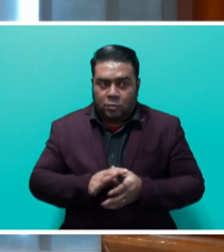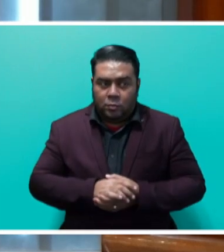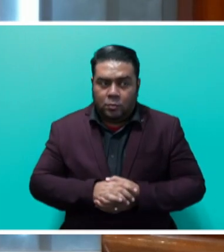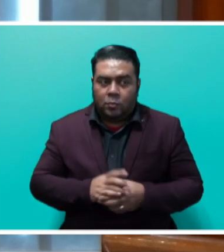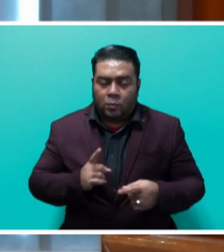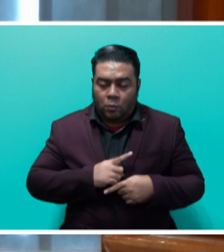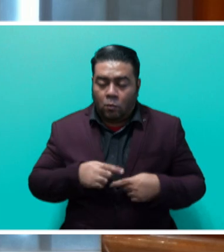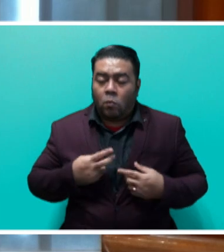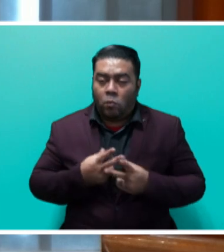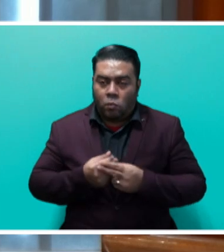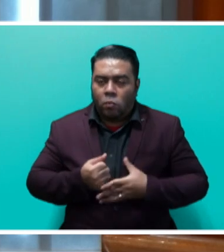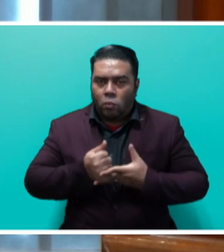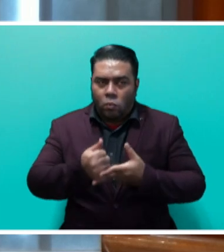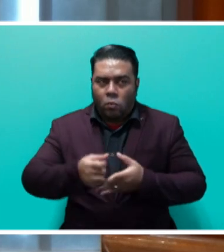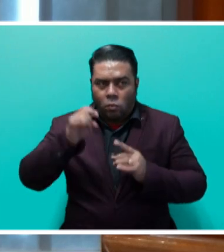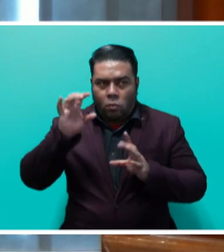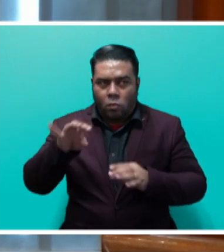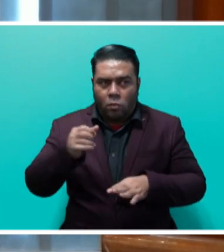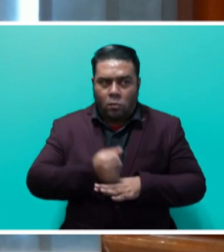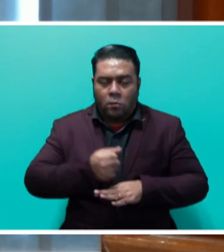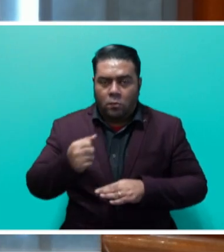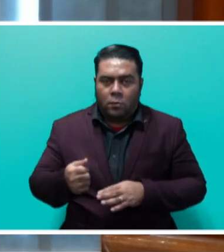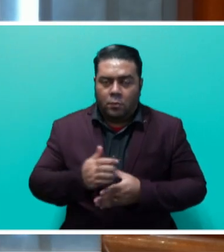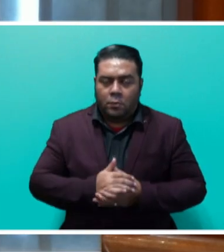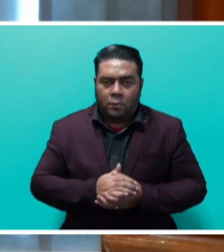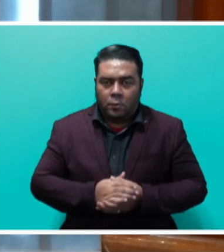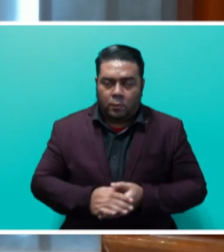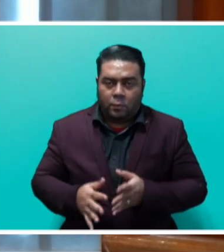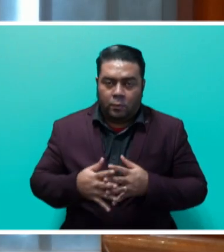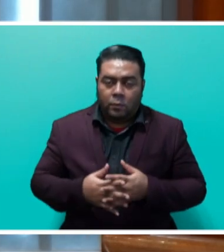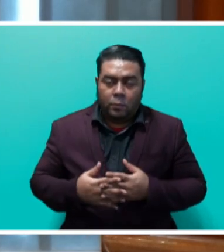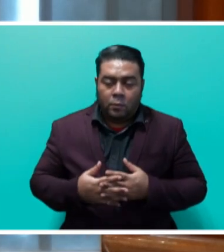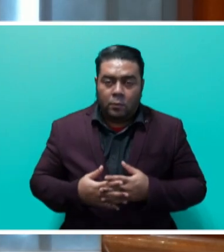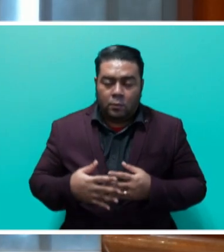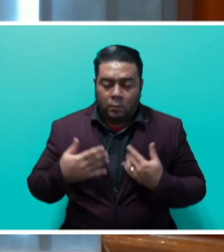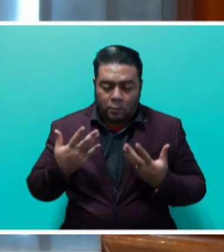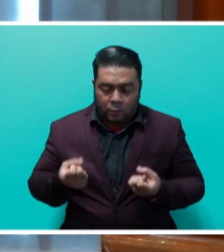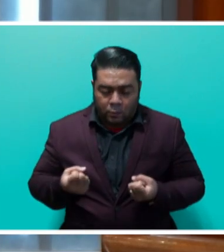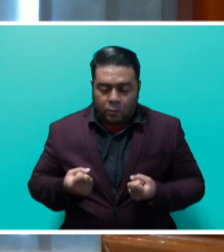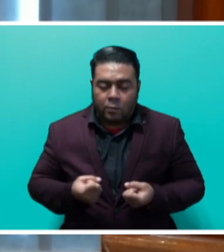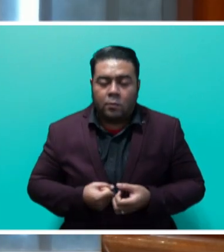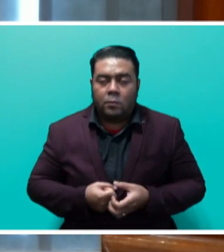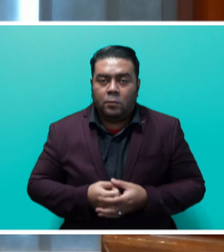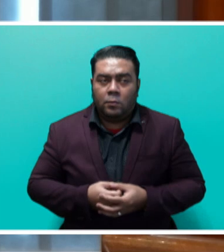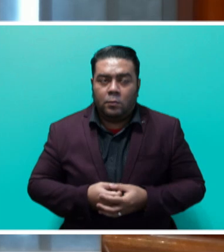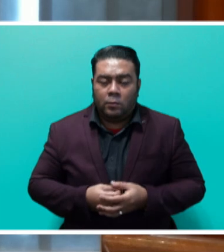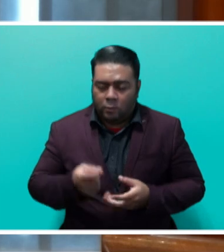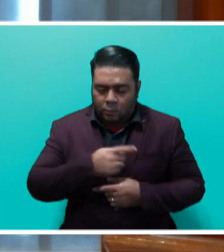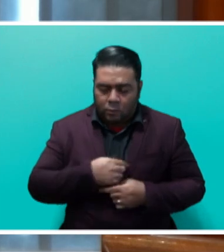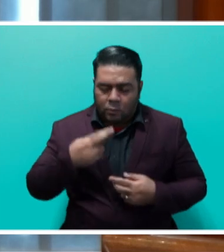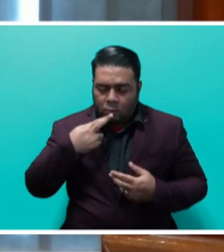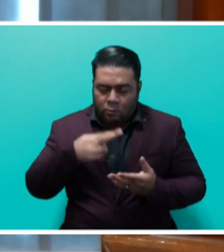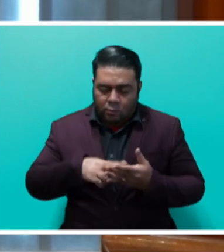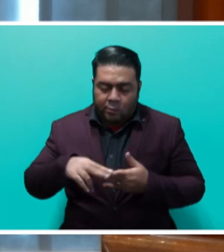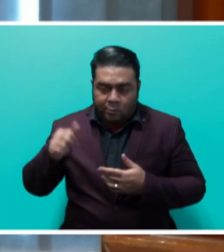with the support of the Australian government, a feasibility study has been undertaken, when I will be reporting back to Cabinet soon